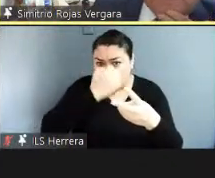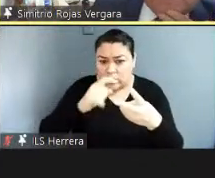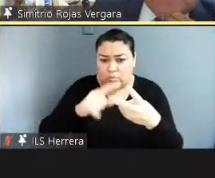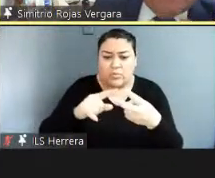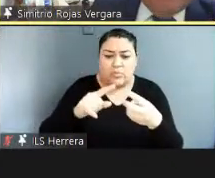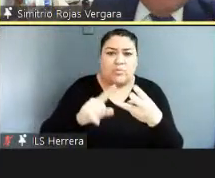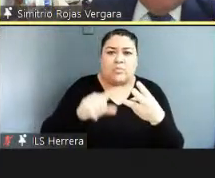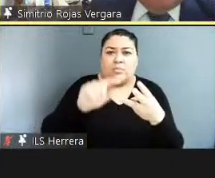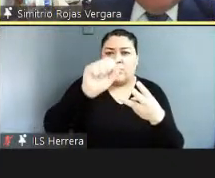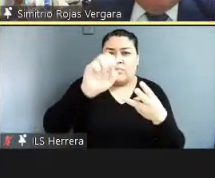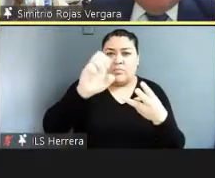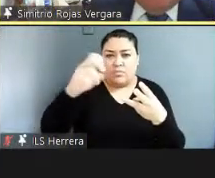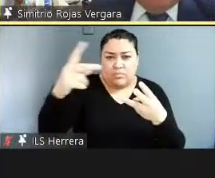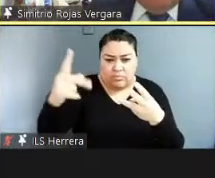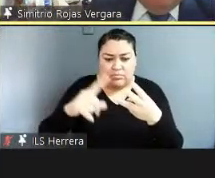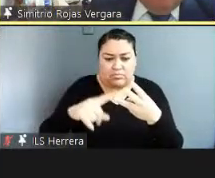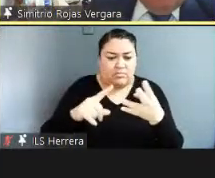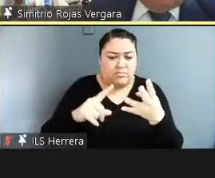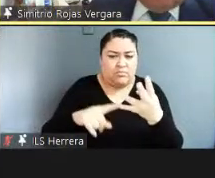different types of